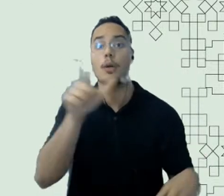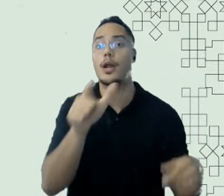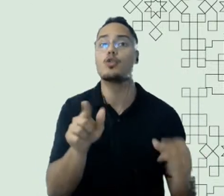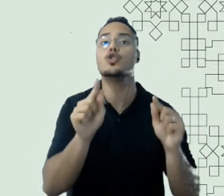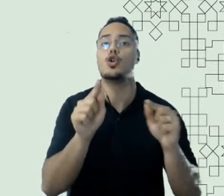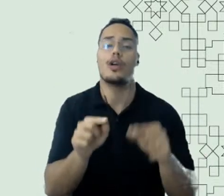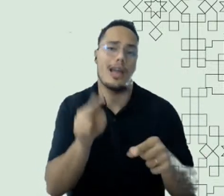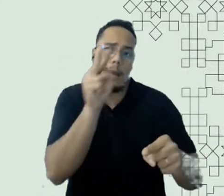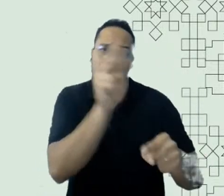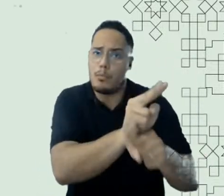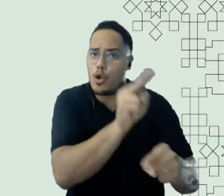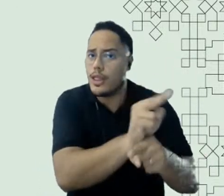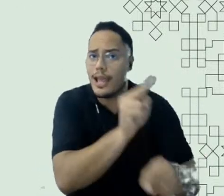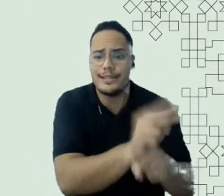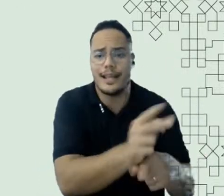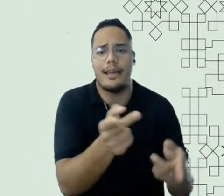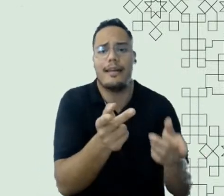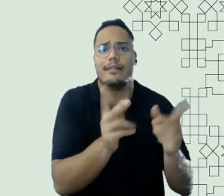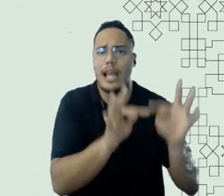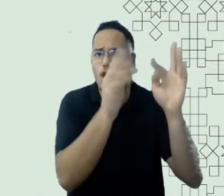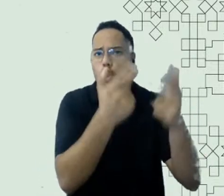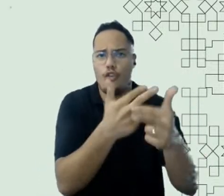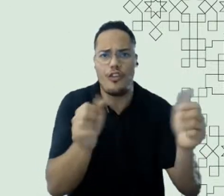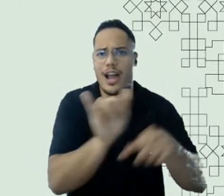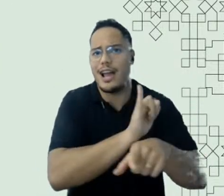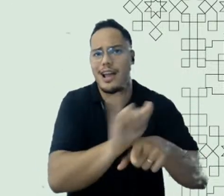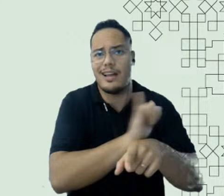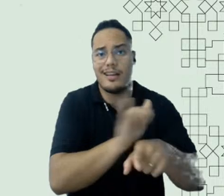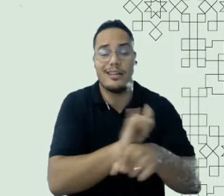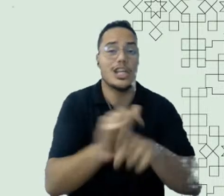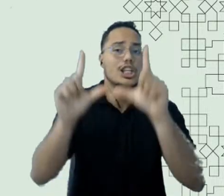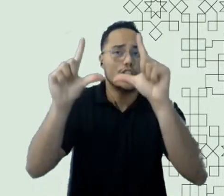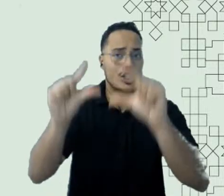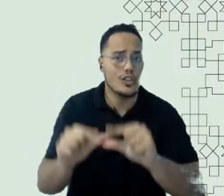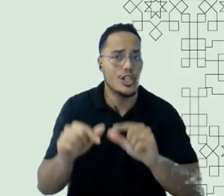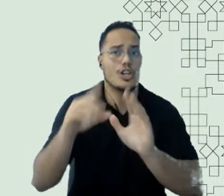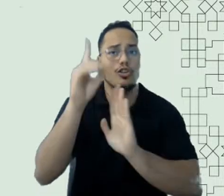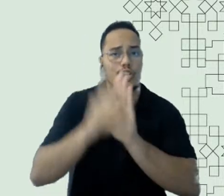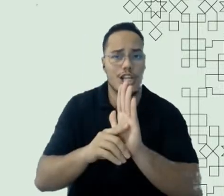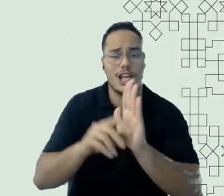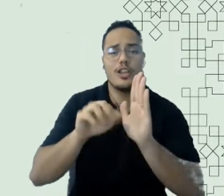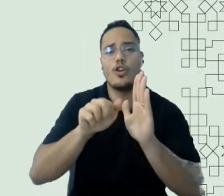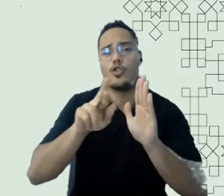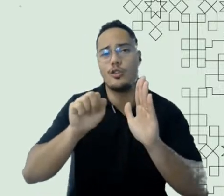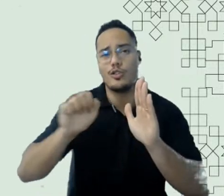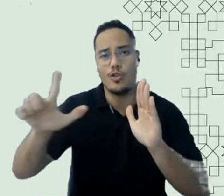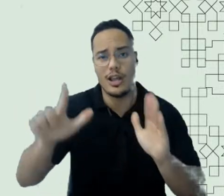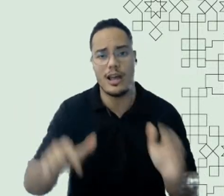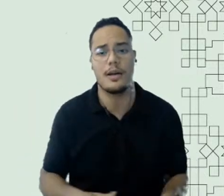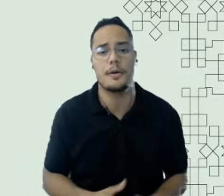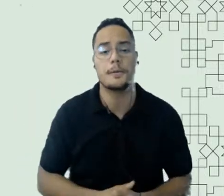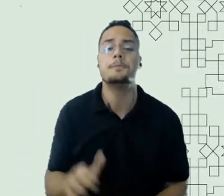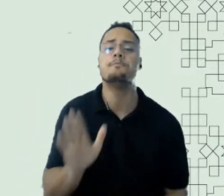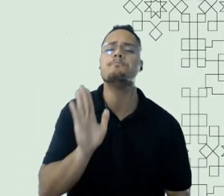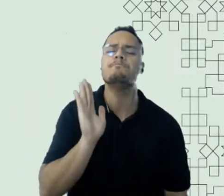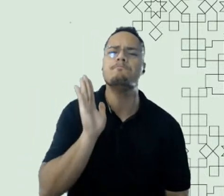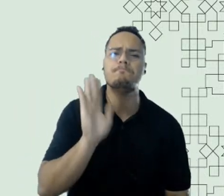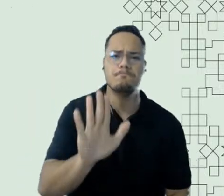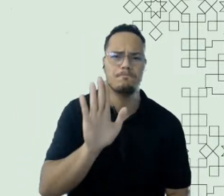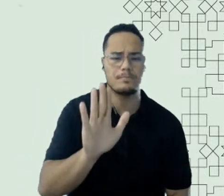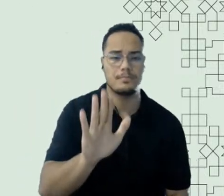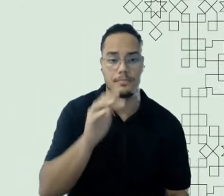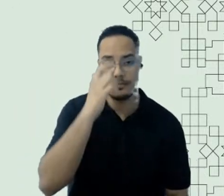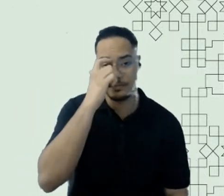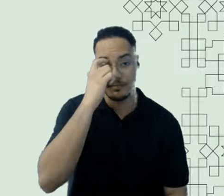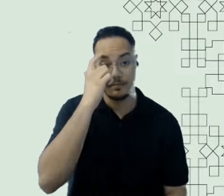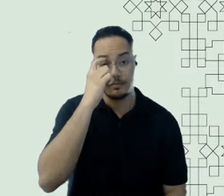it was really a defensive reaction, I would say. But that didn't yield a lot of public support. And in Europe, it was